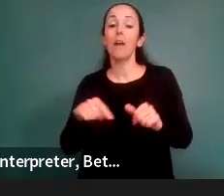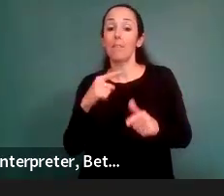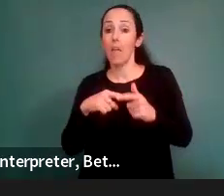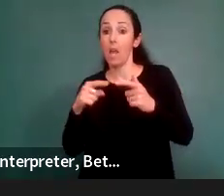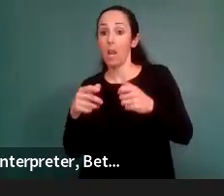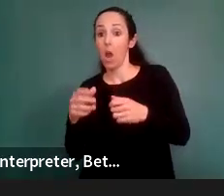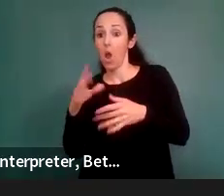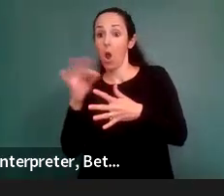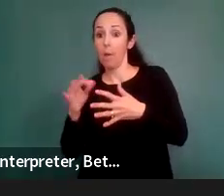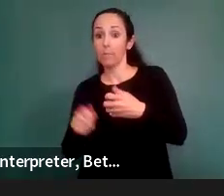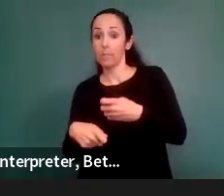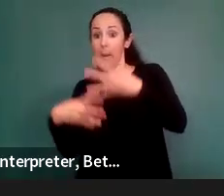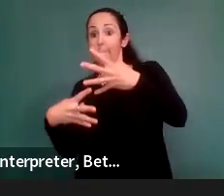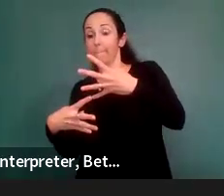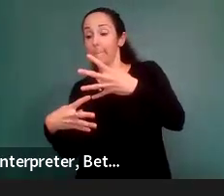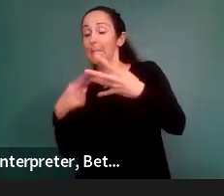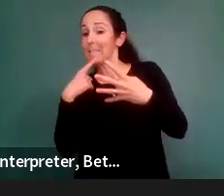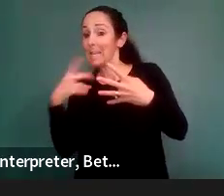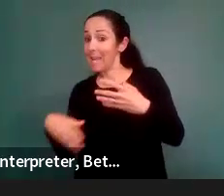a hyperlink, and you can do it there.